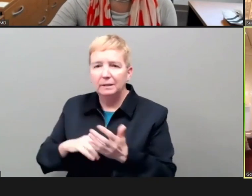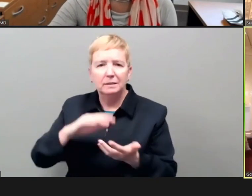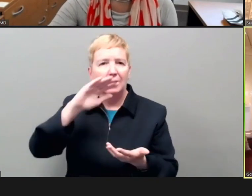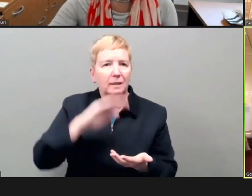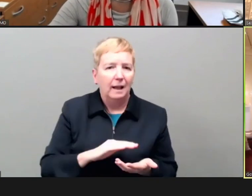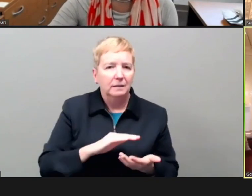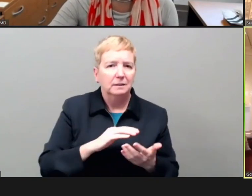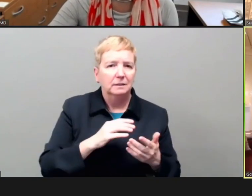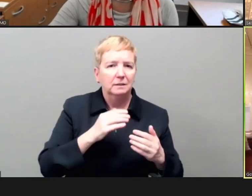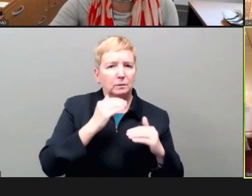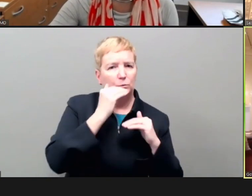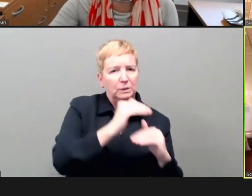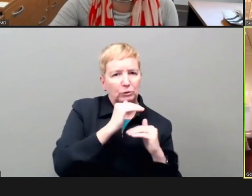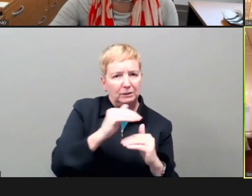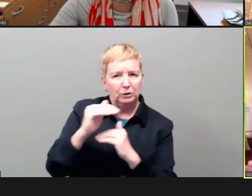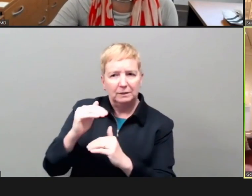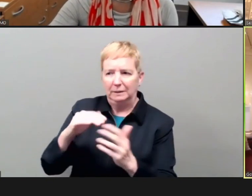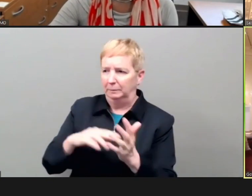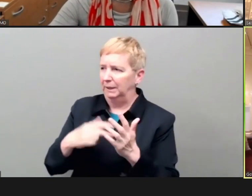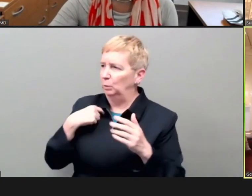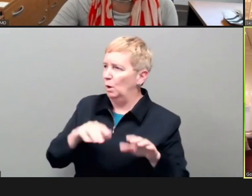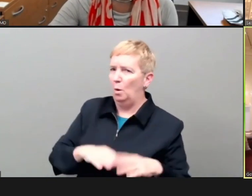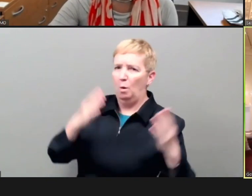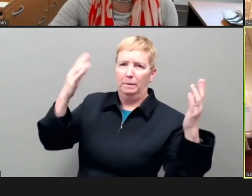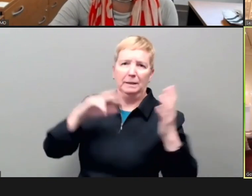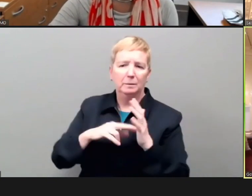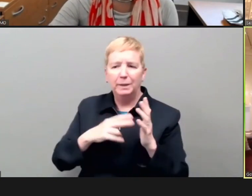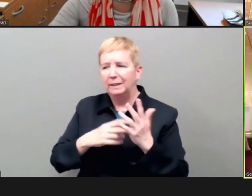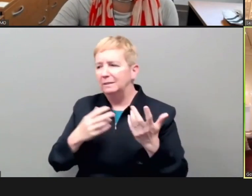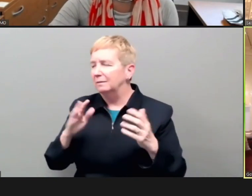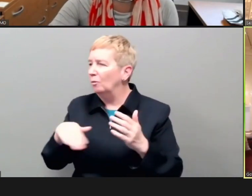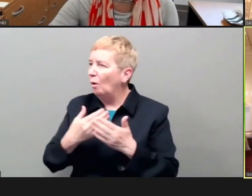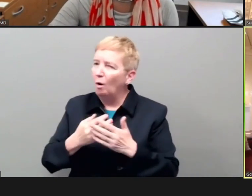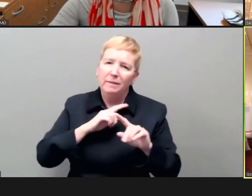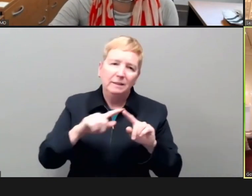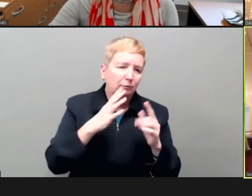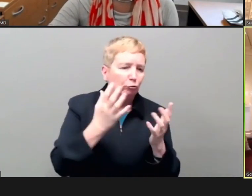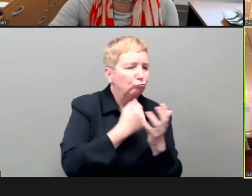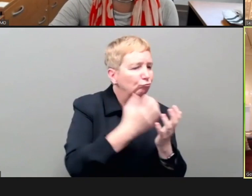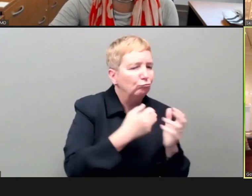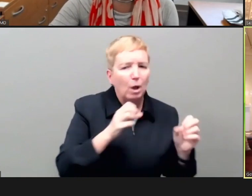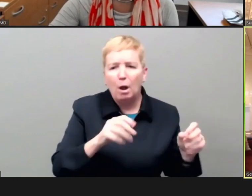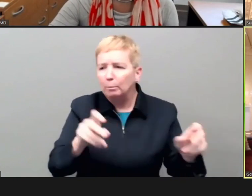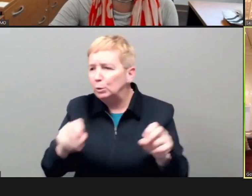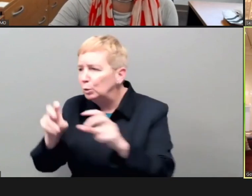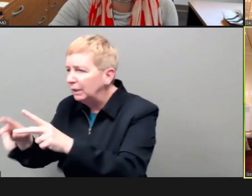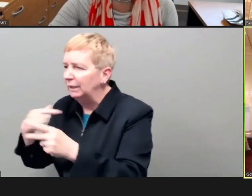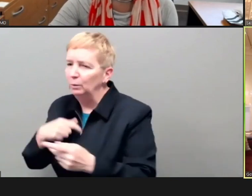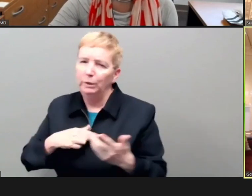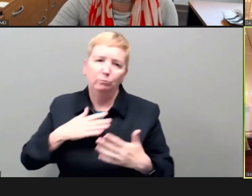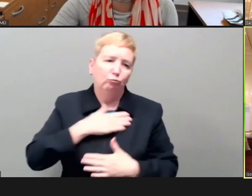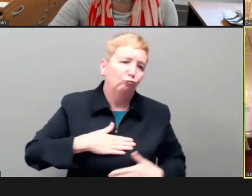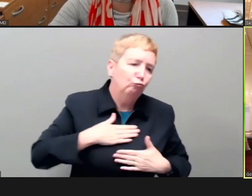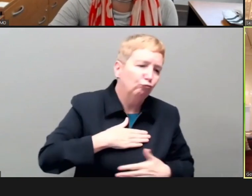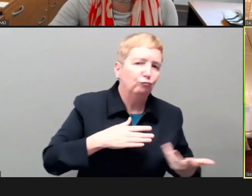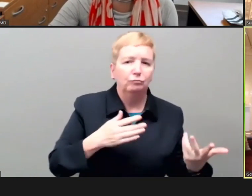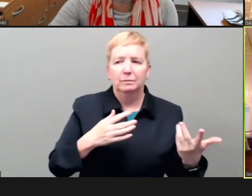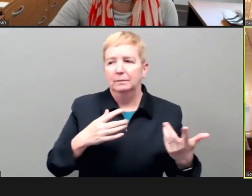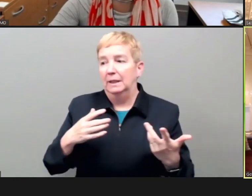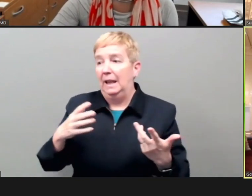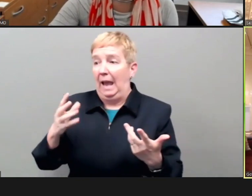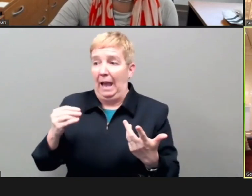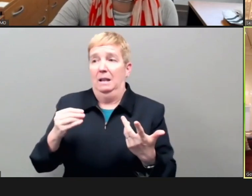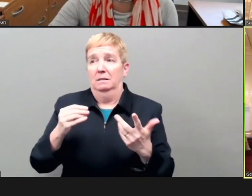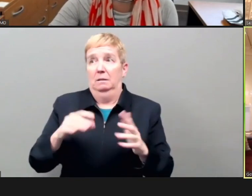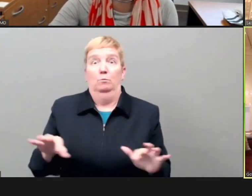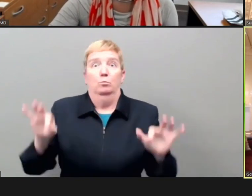open. And all of the activities, personal and professional, right, that are meaningful to us as individuals and critical to us